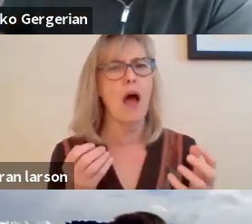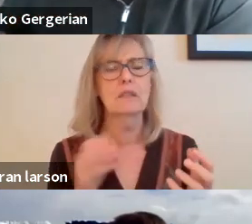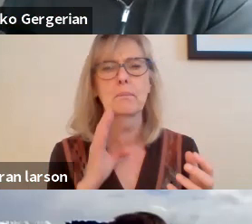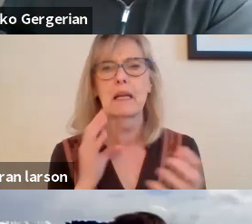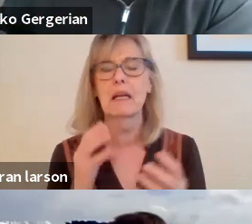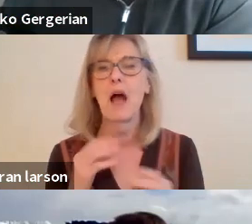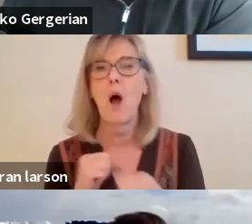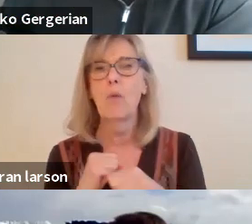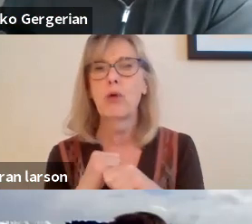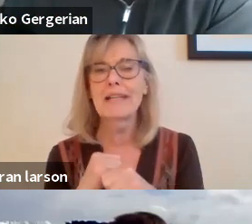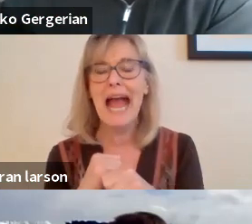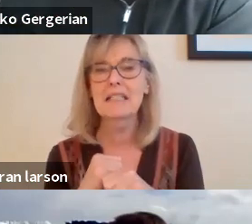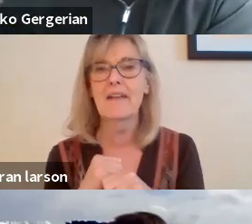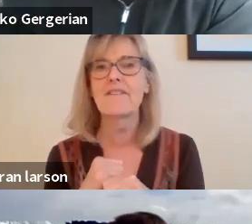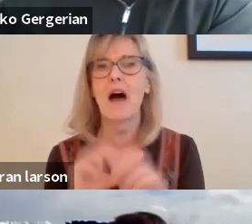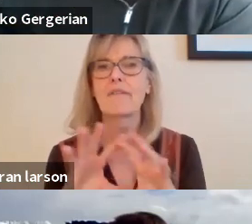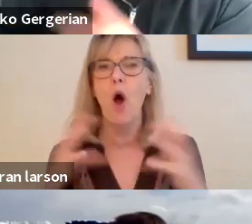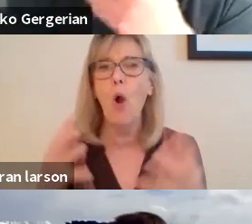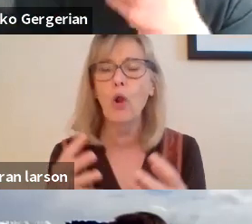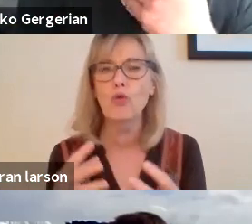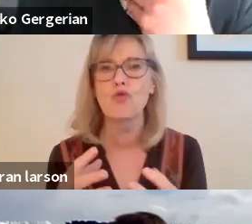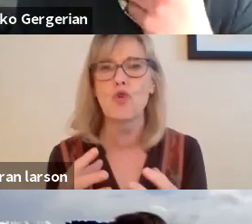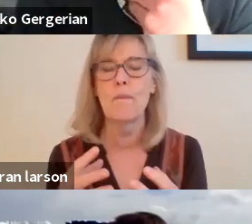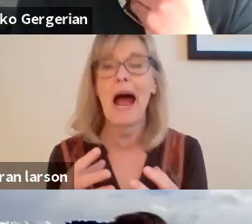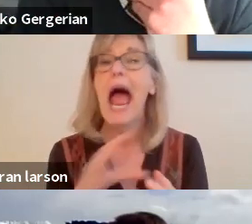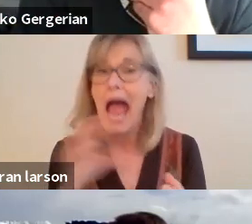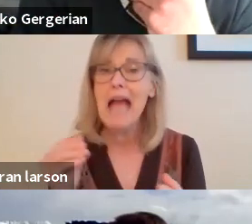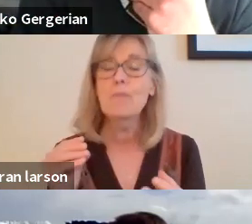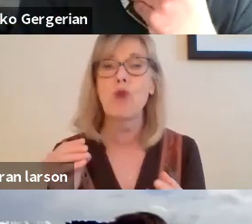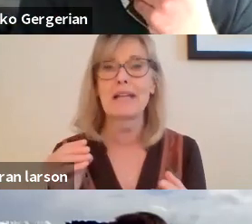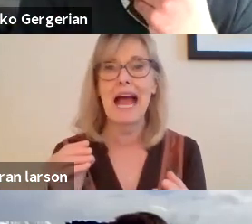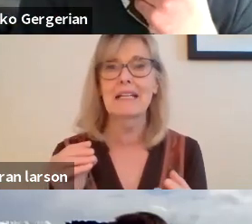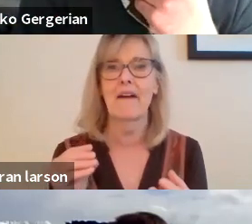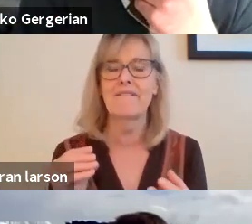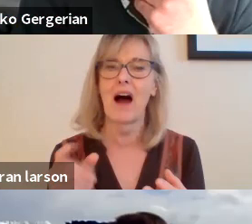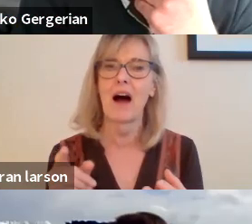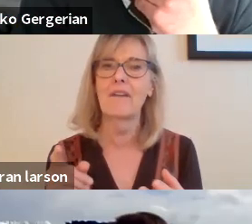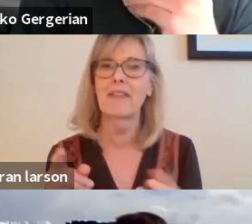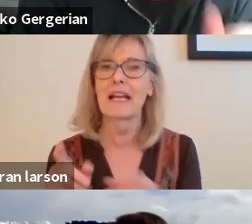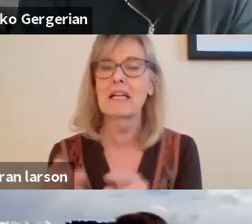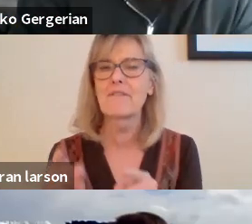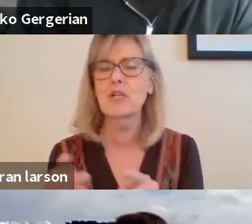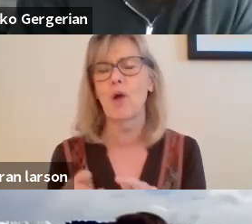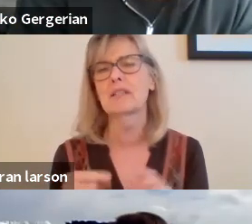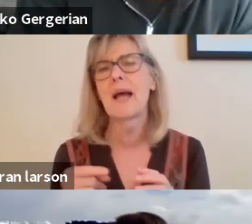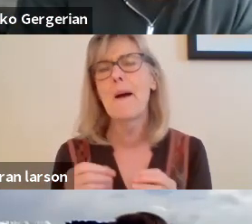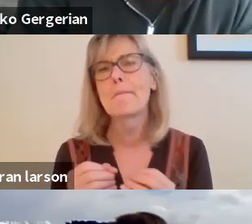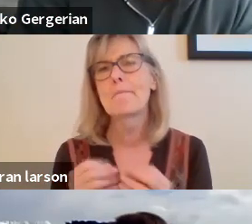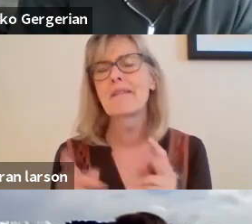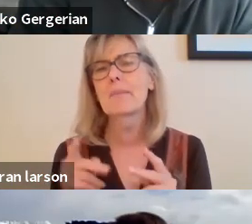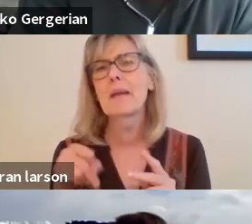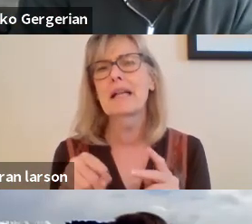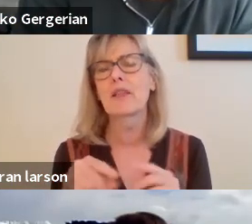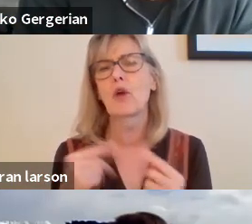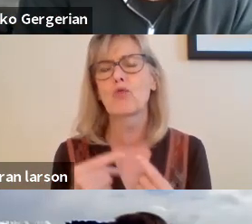of wanting to be protective of the whole group and protective of the individuals.